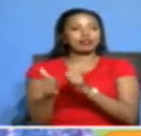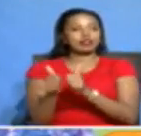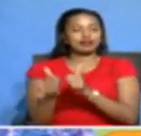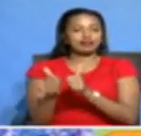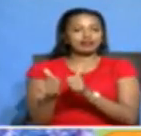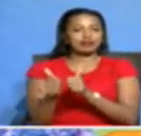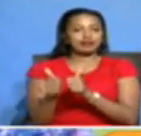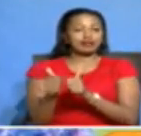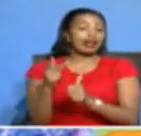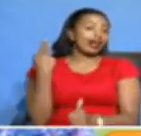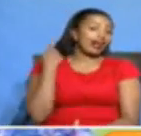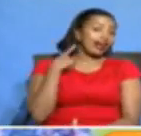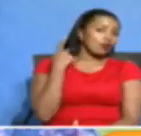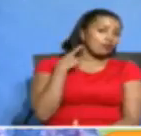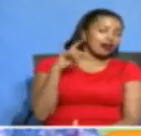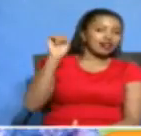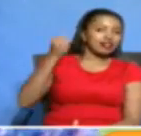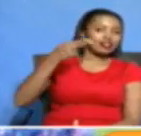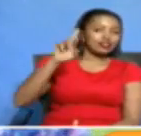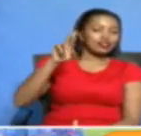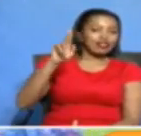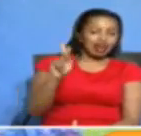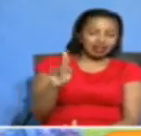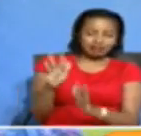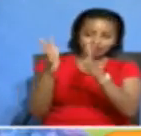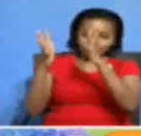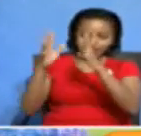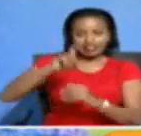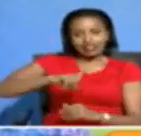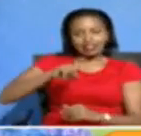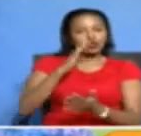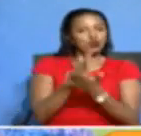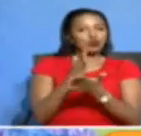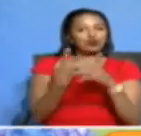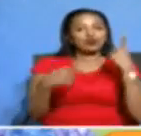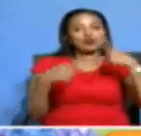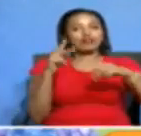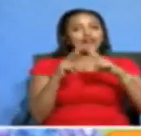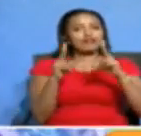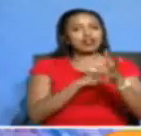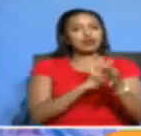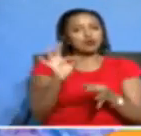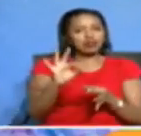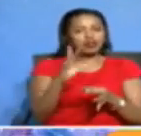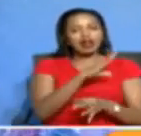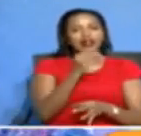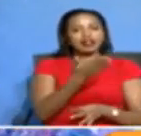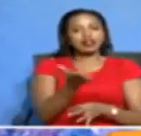Sharks deserved to win. They were very quick on the ball. And there